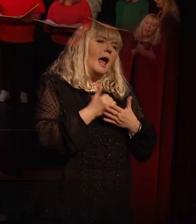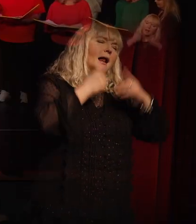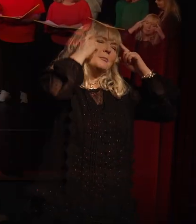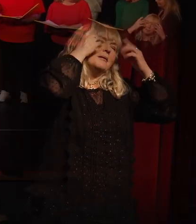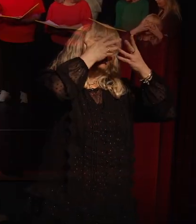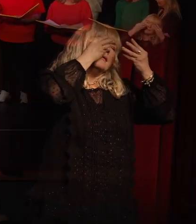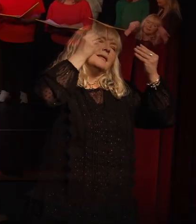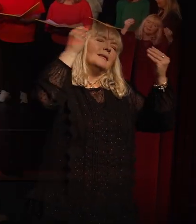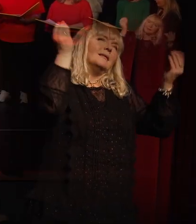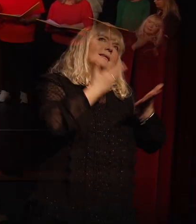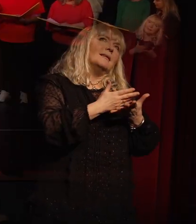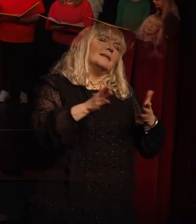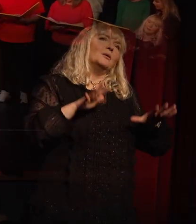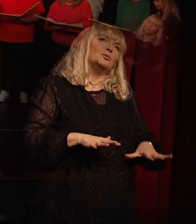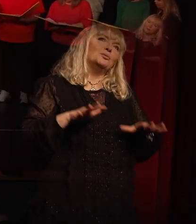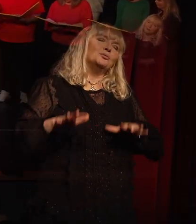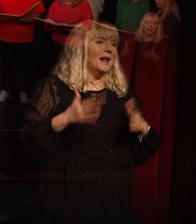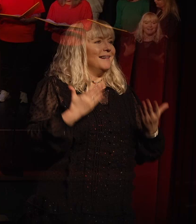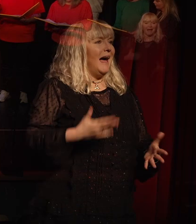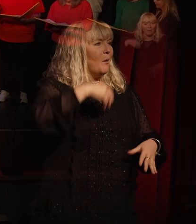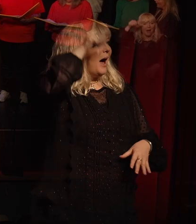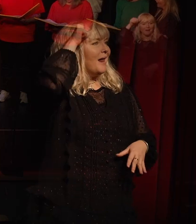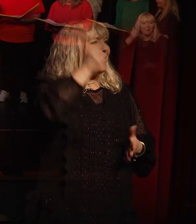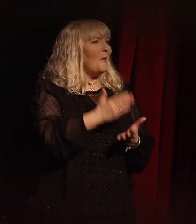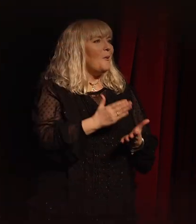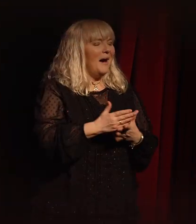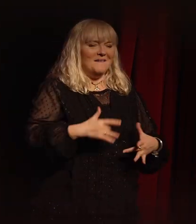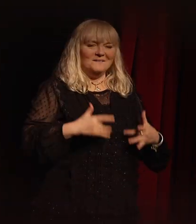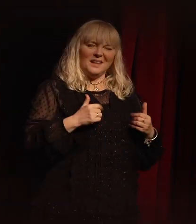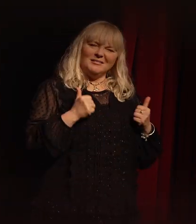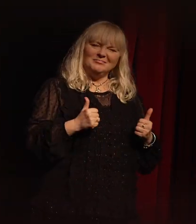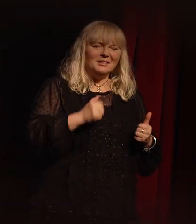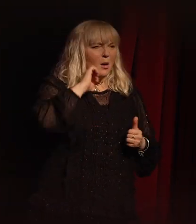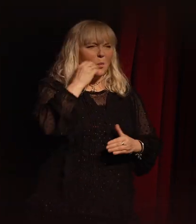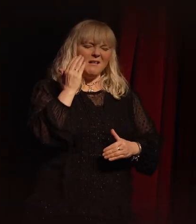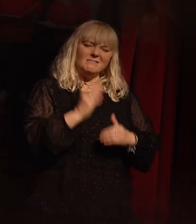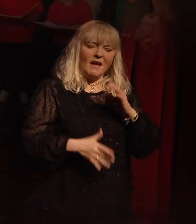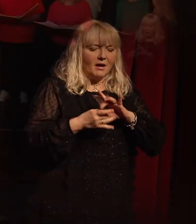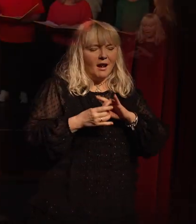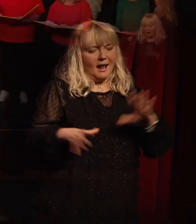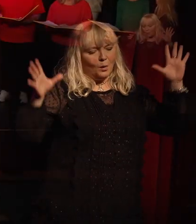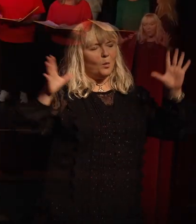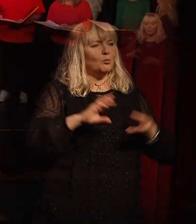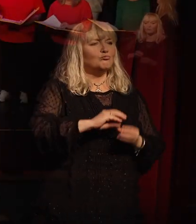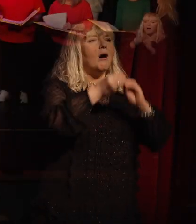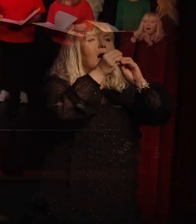it's clear, now I really know. No, I'll never let this clutter go.